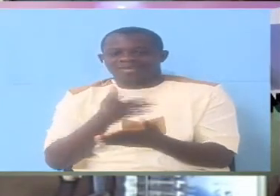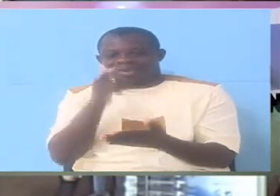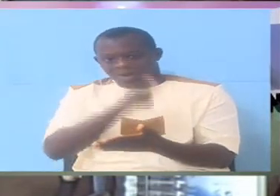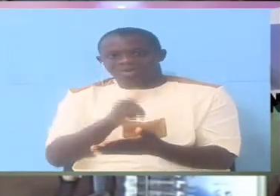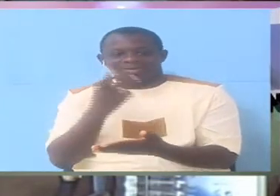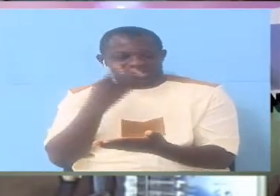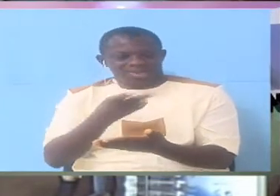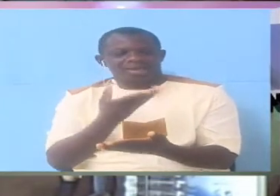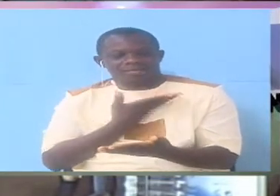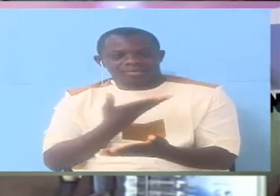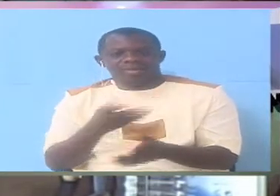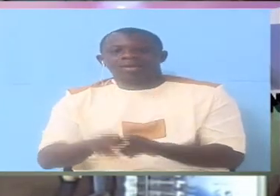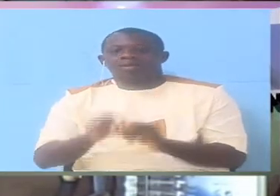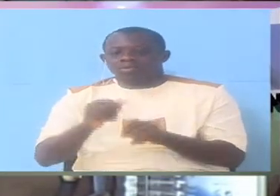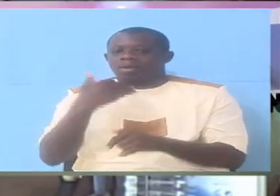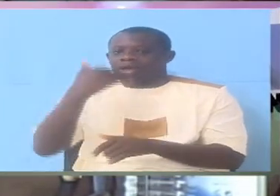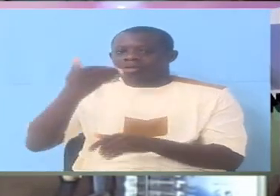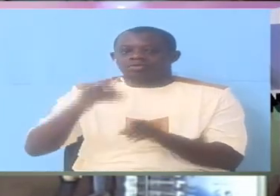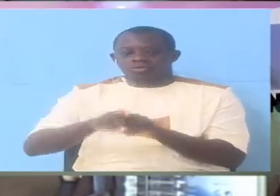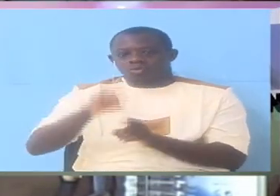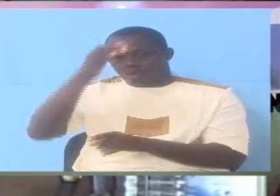it, and we would